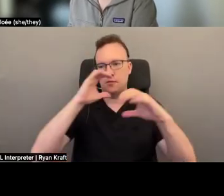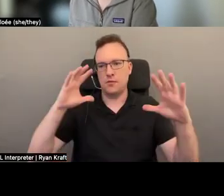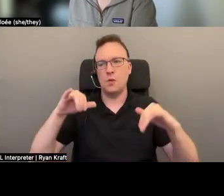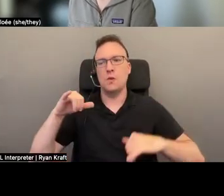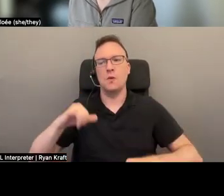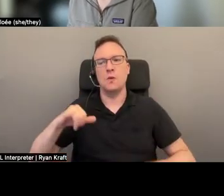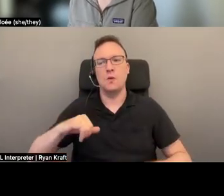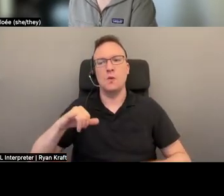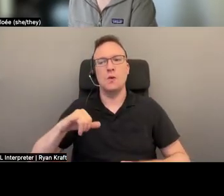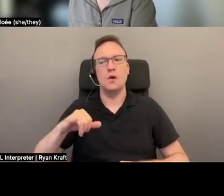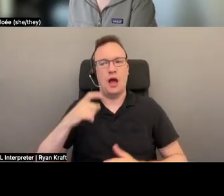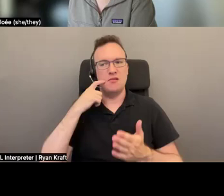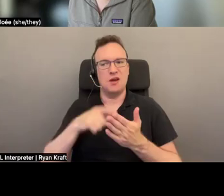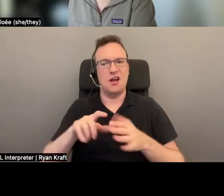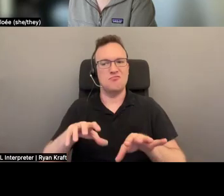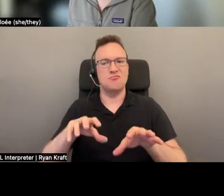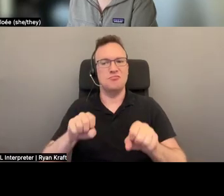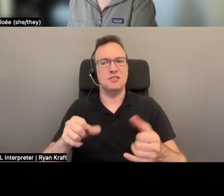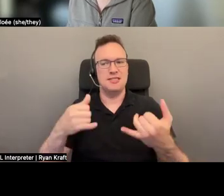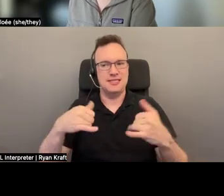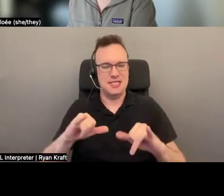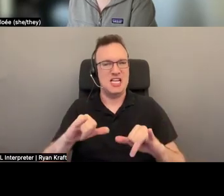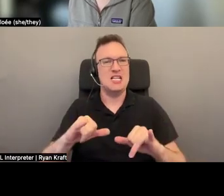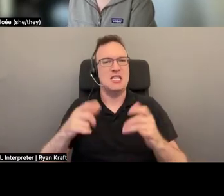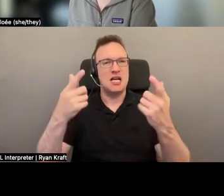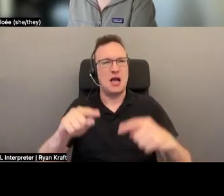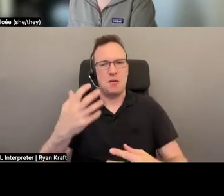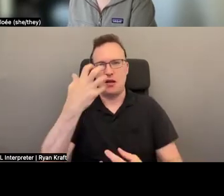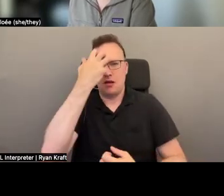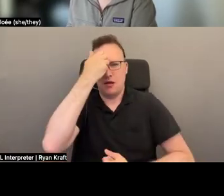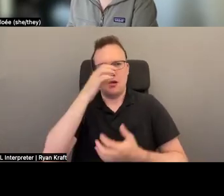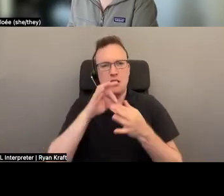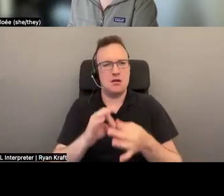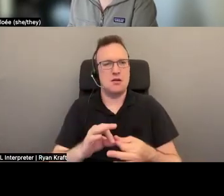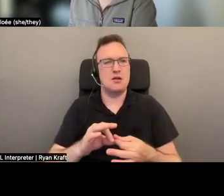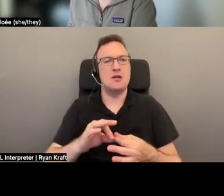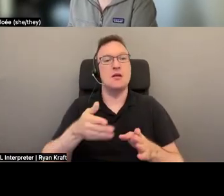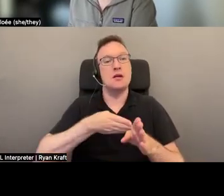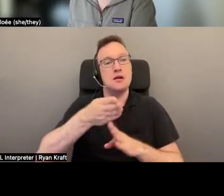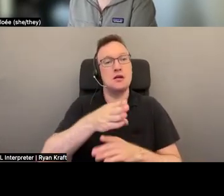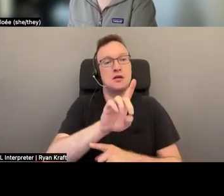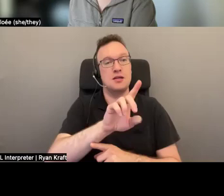coloniality that prevails in the field of